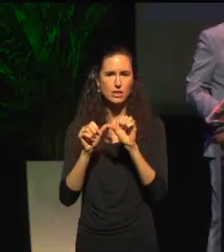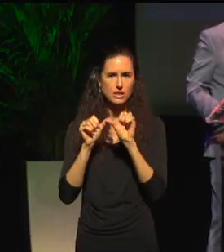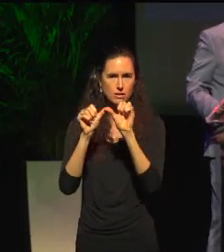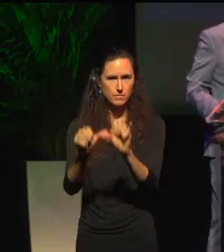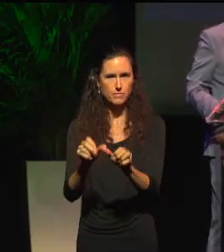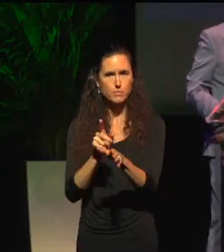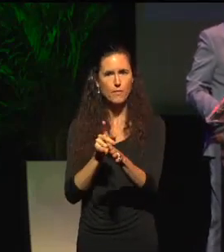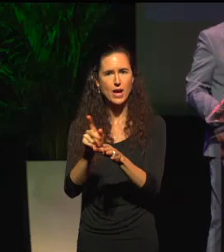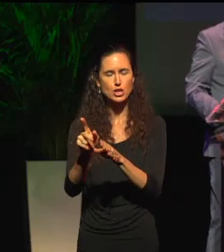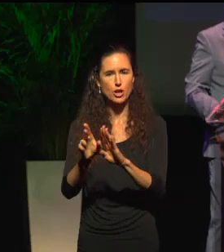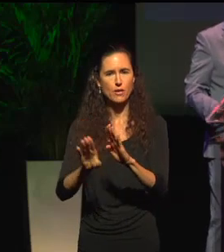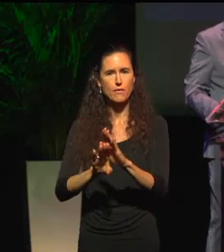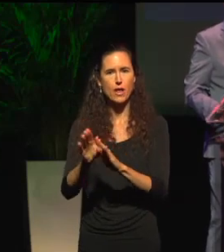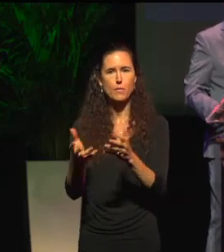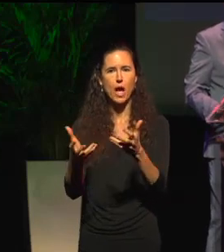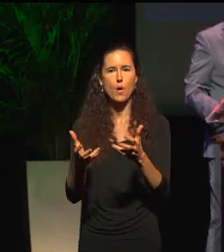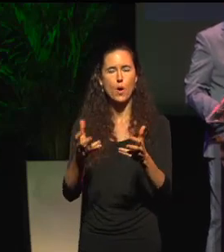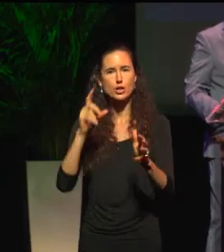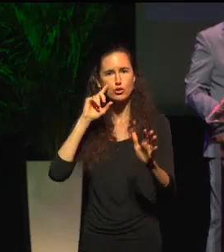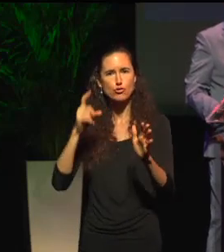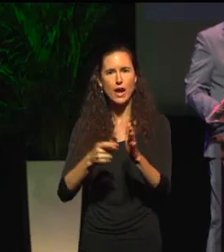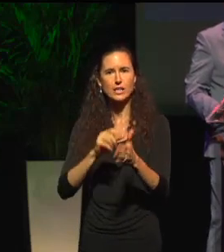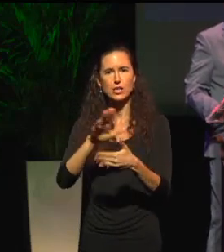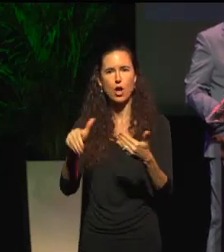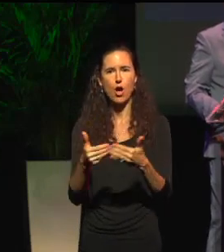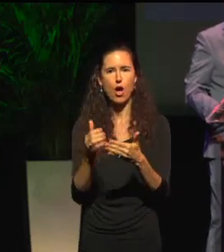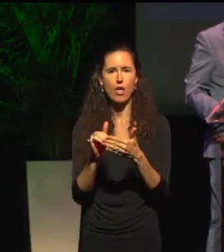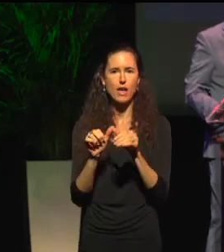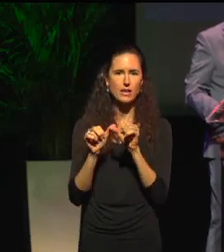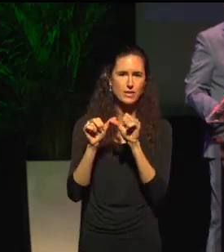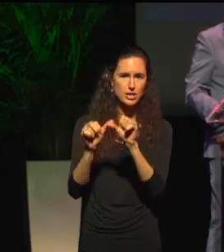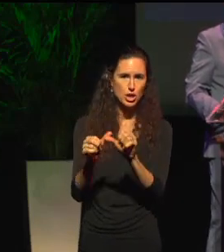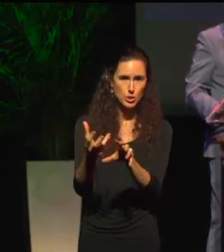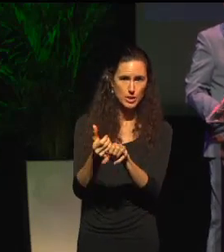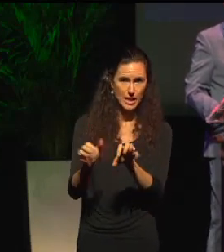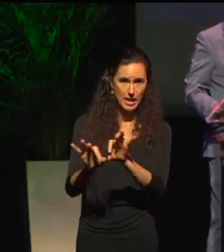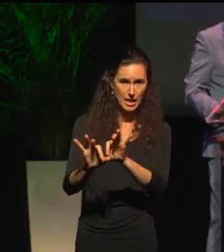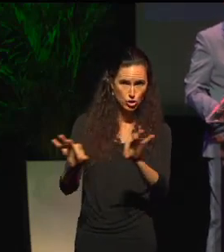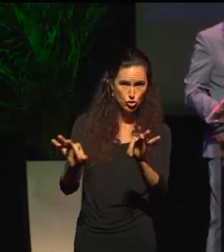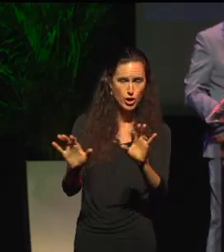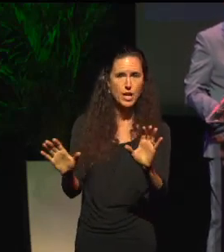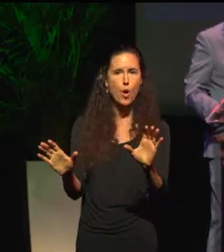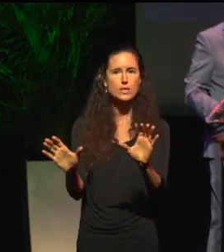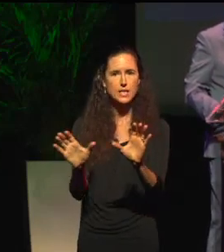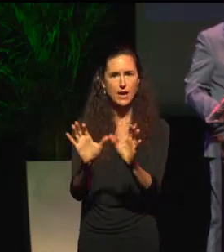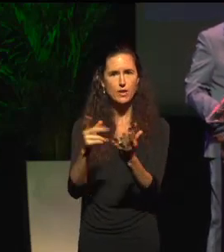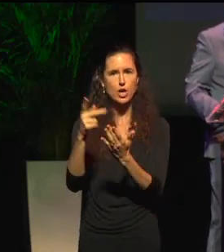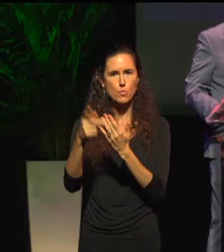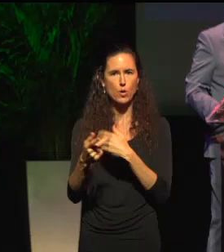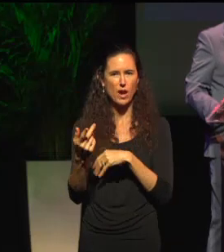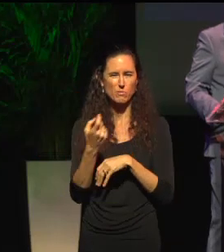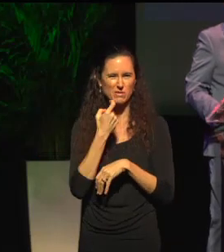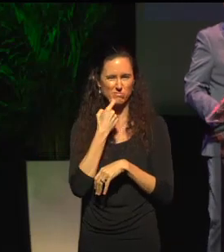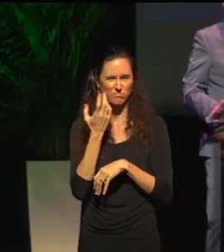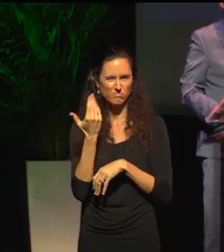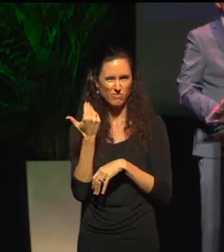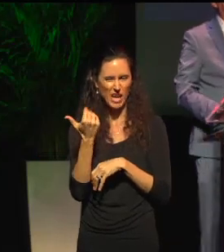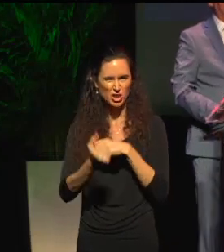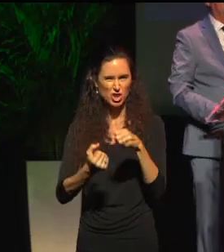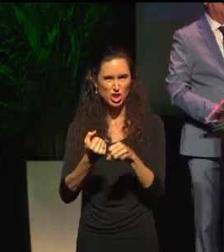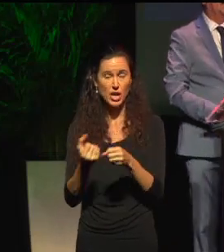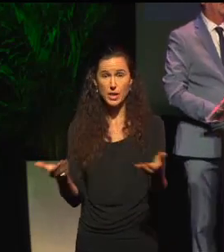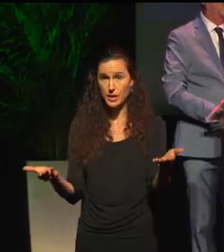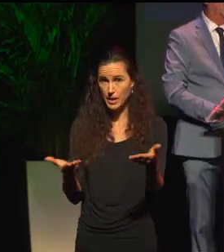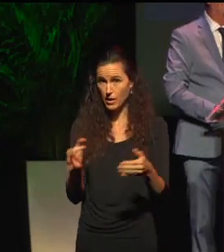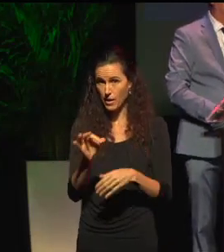development, I'd also like to recognize all who have gone on to complete a degree or certificate program this past year, either here at